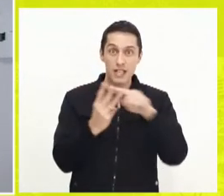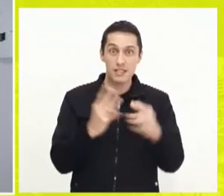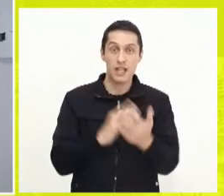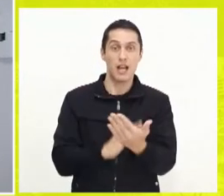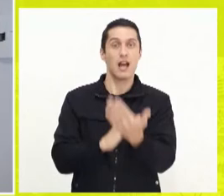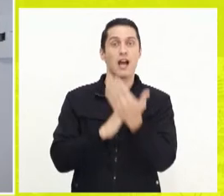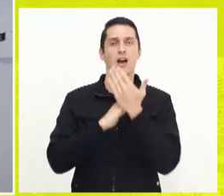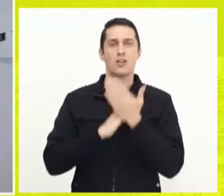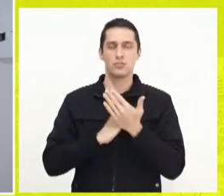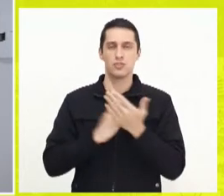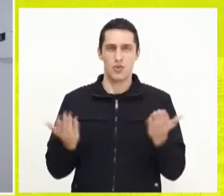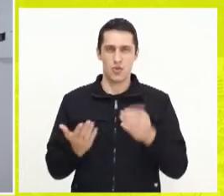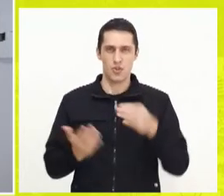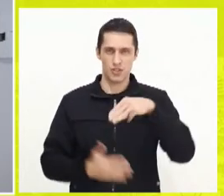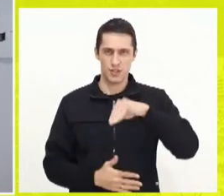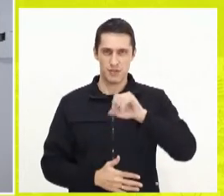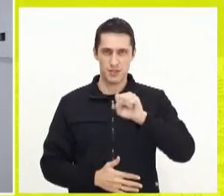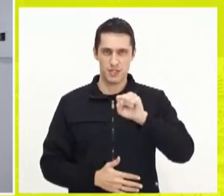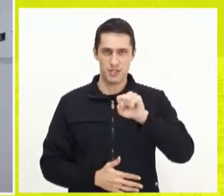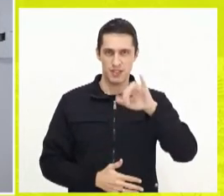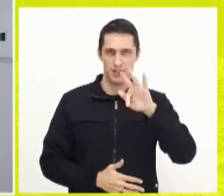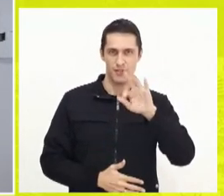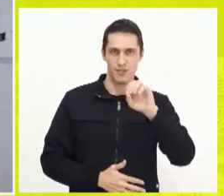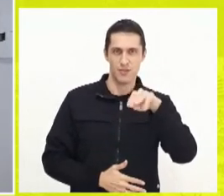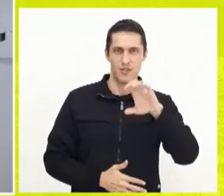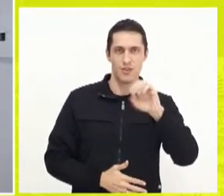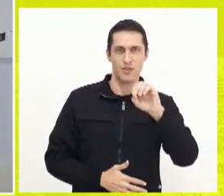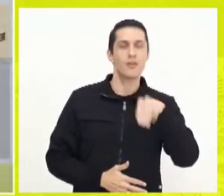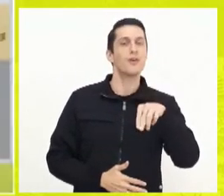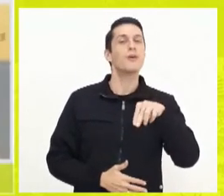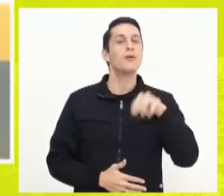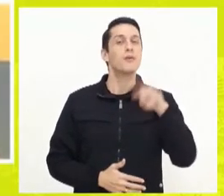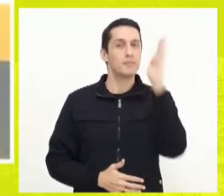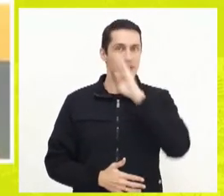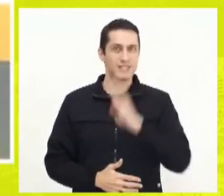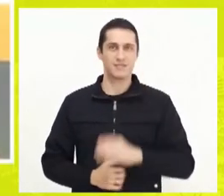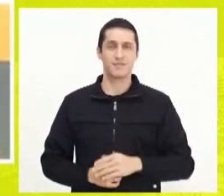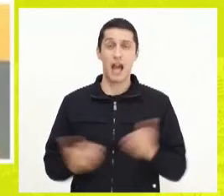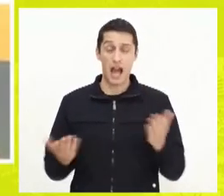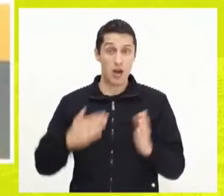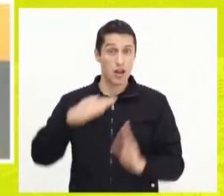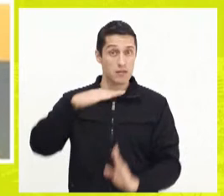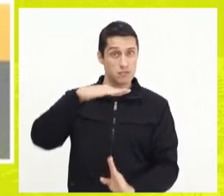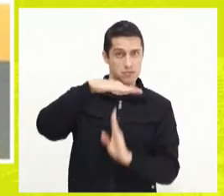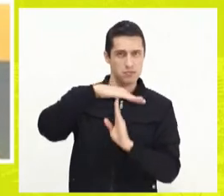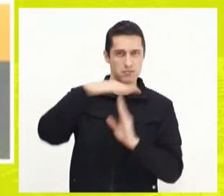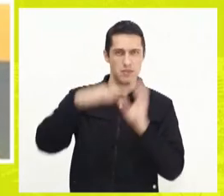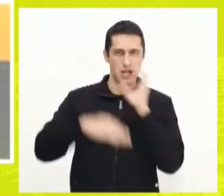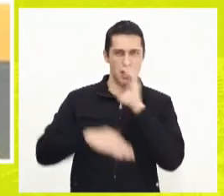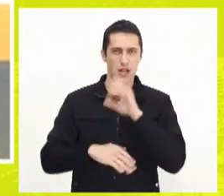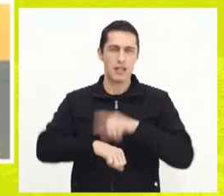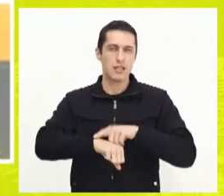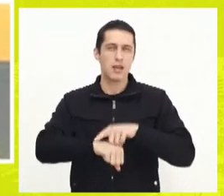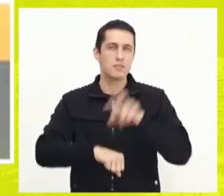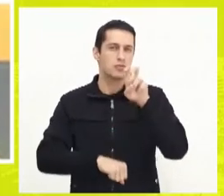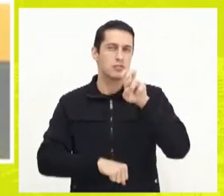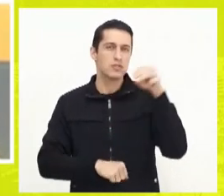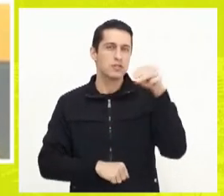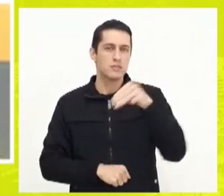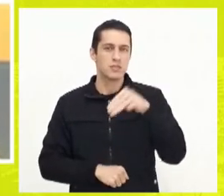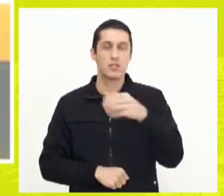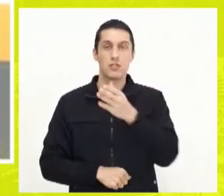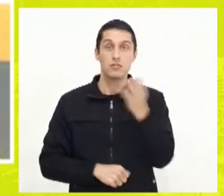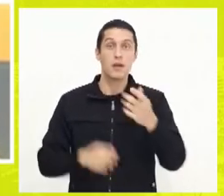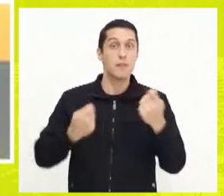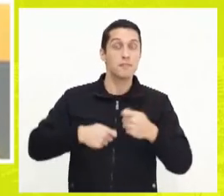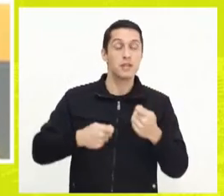such a pleasure to share this morning with you today and we're going to have a break and